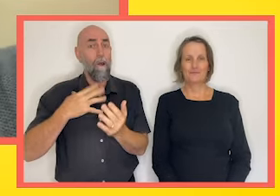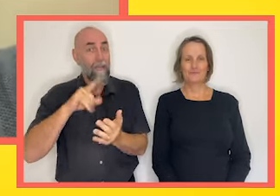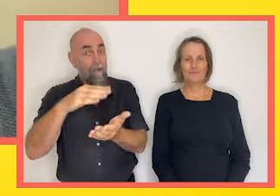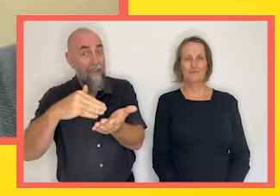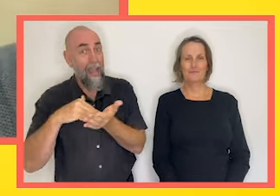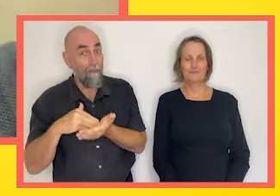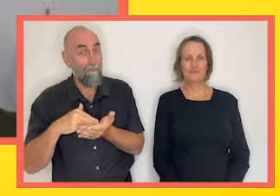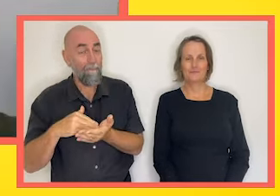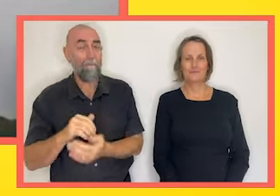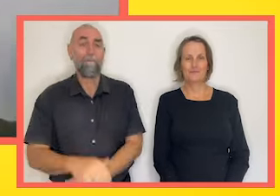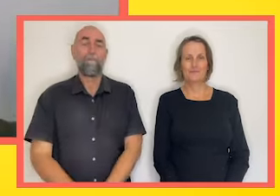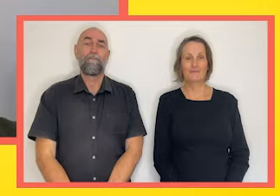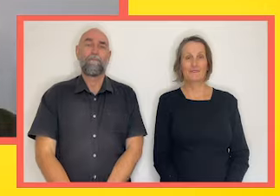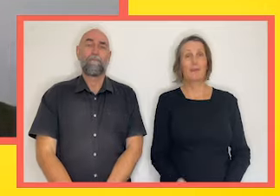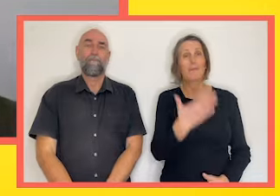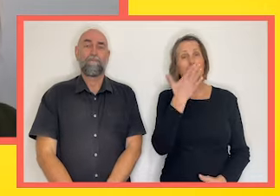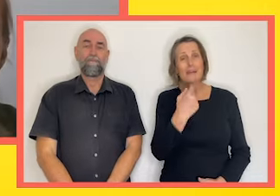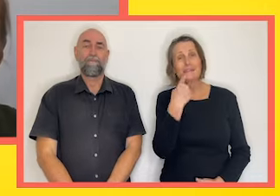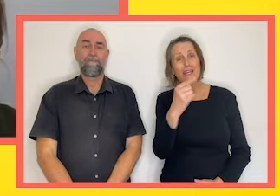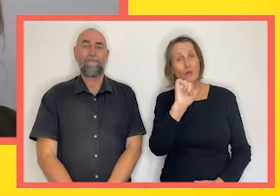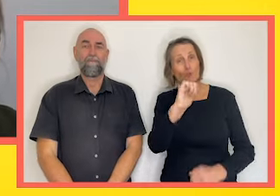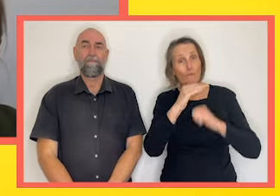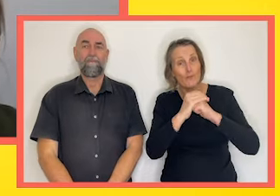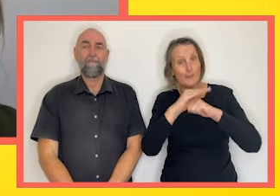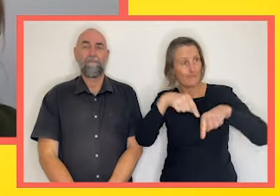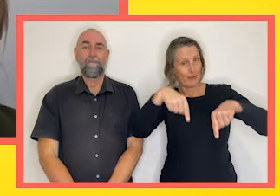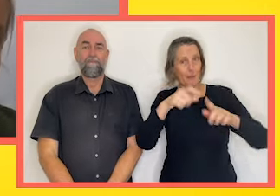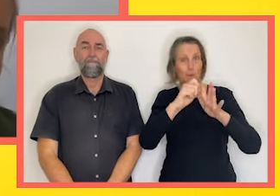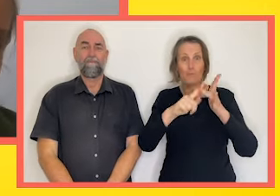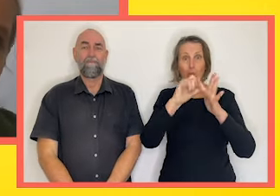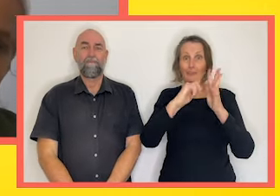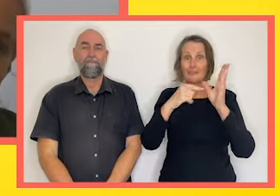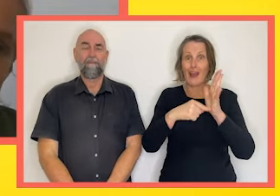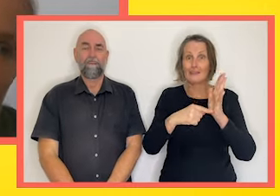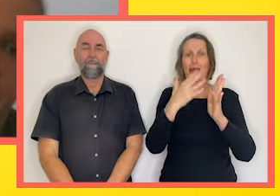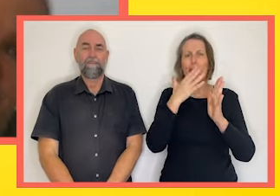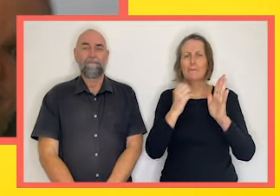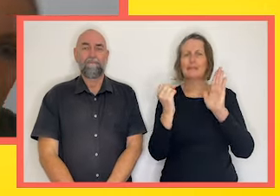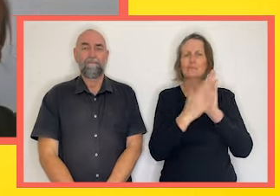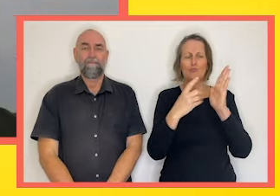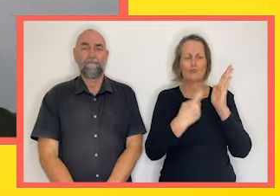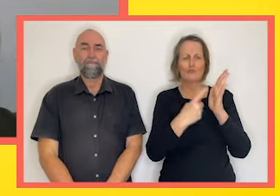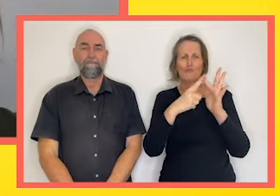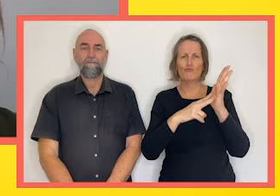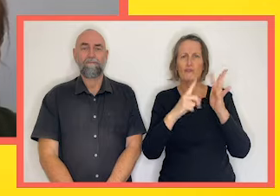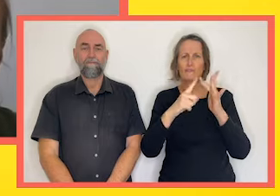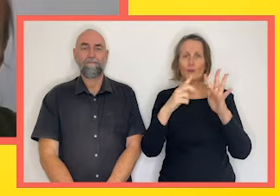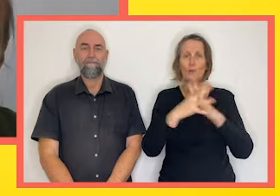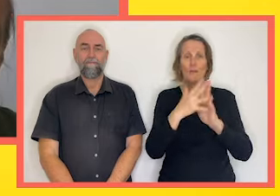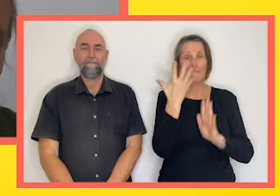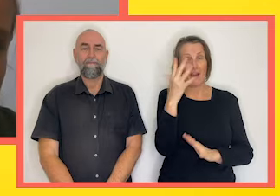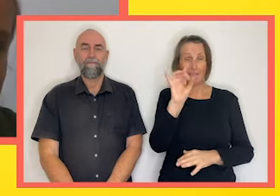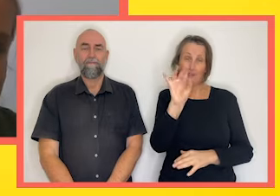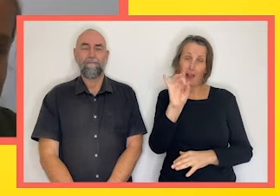that. We need you all to tell all of your friends what we're doing, and then you need to leave us a 5-star review, please. Really